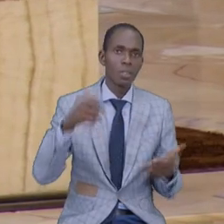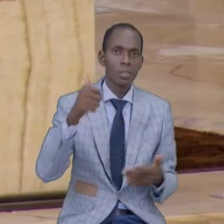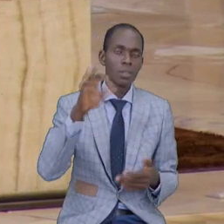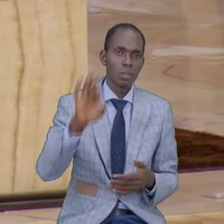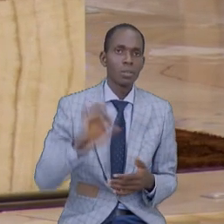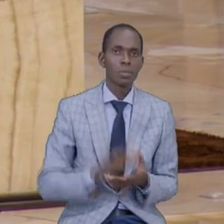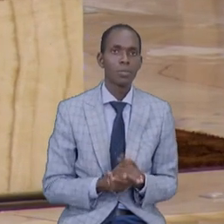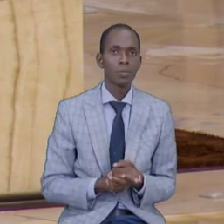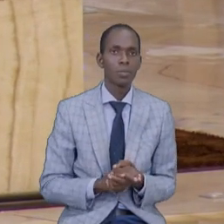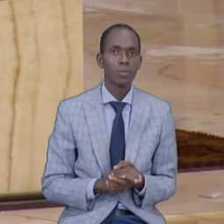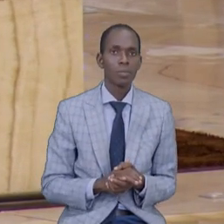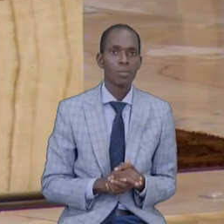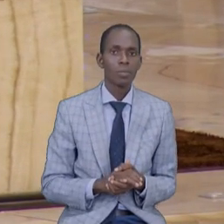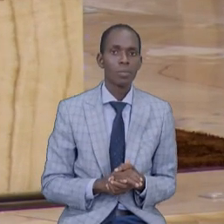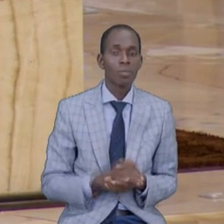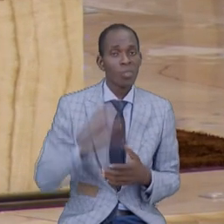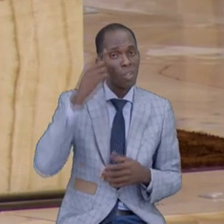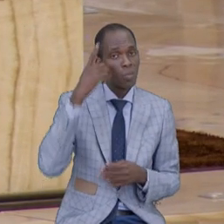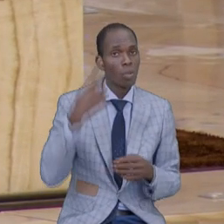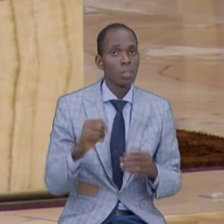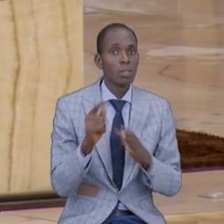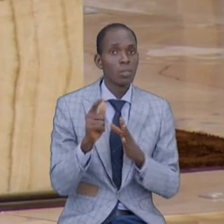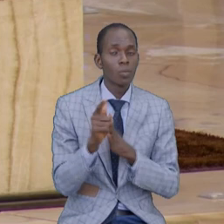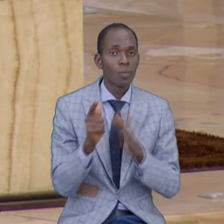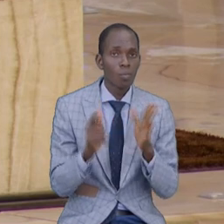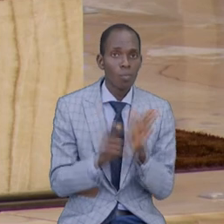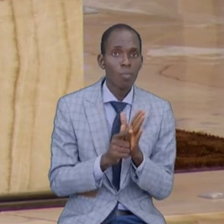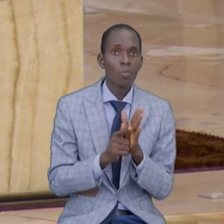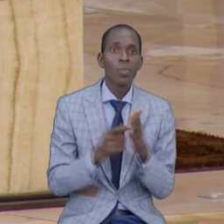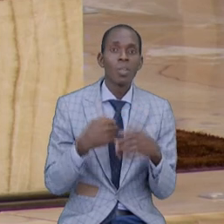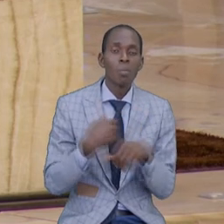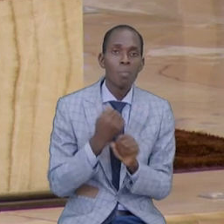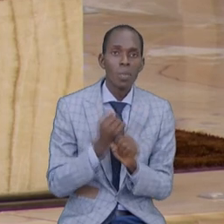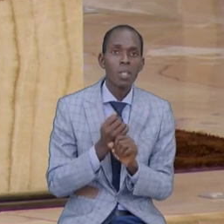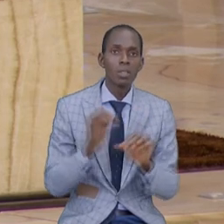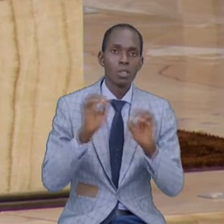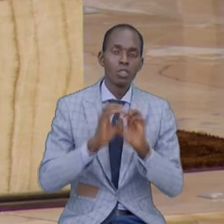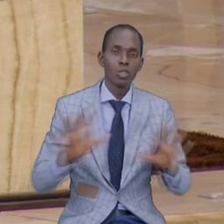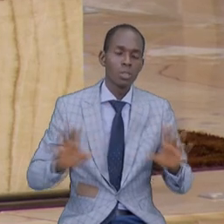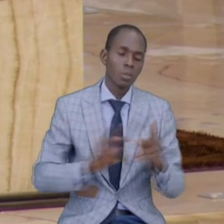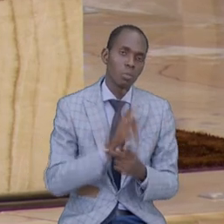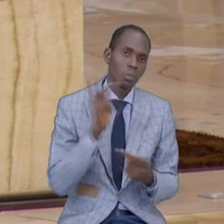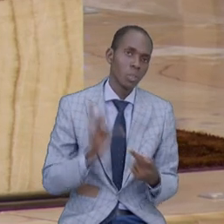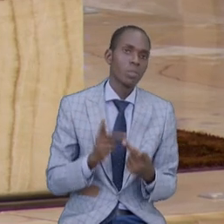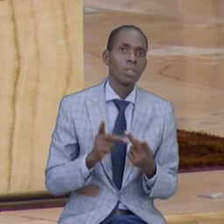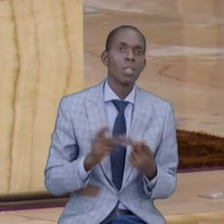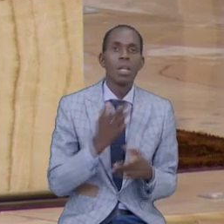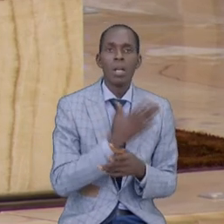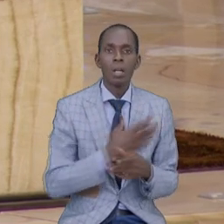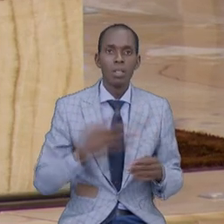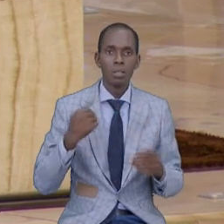19, for the law made nothing perfect, and the